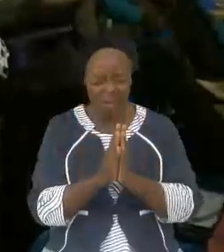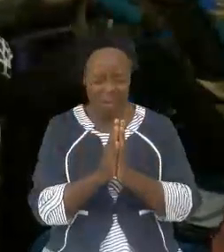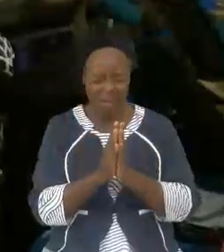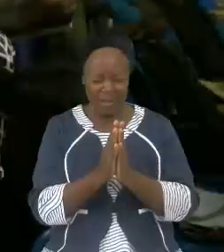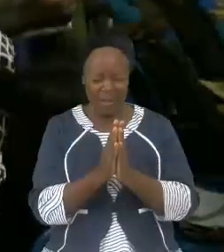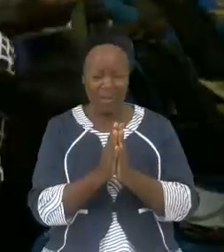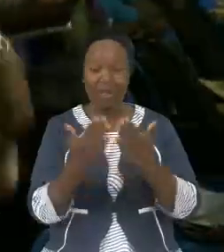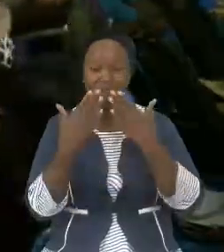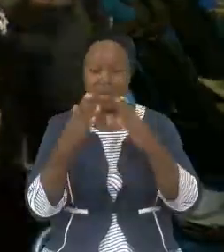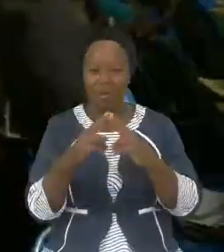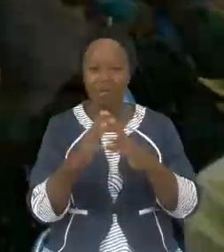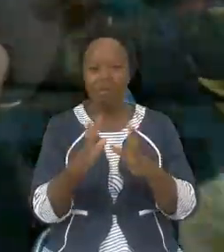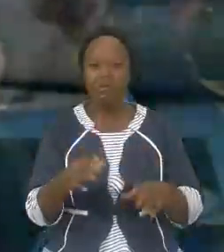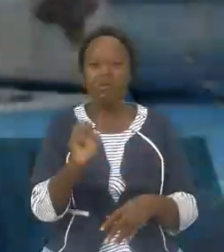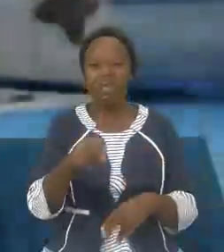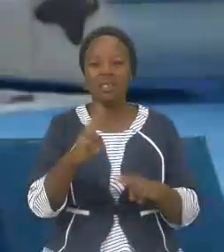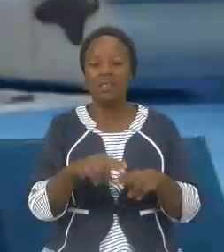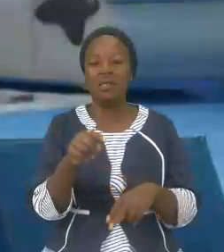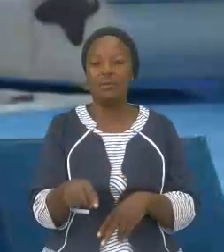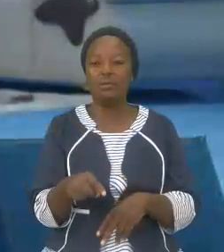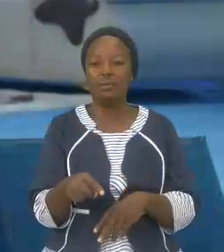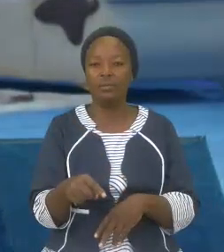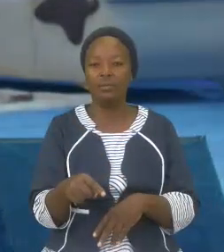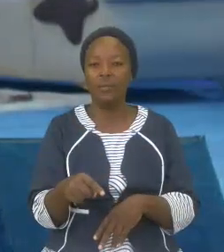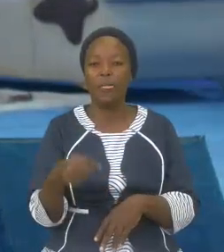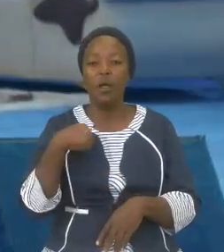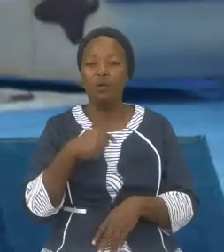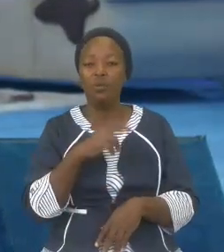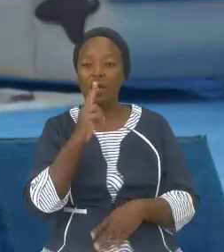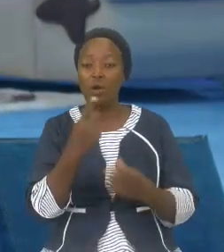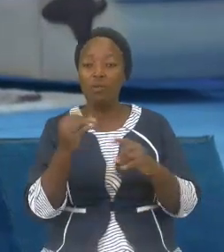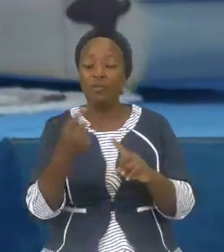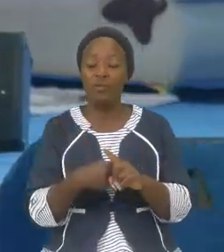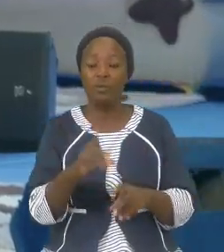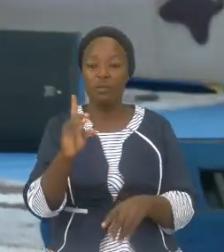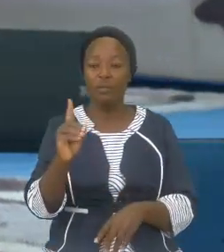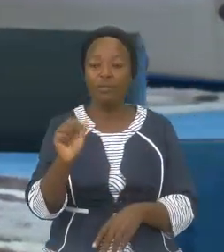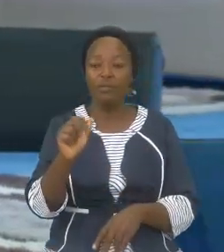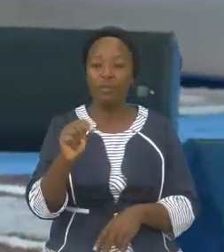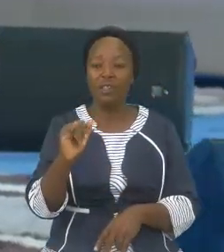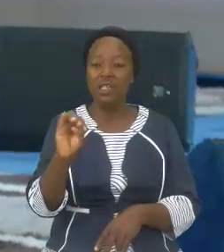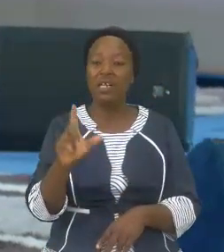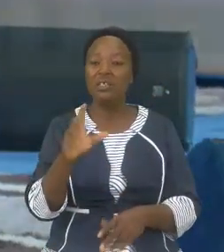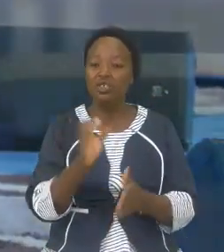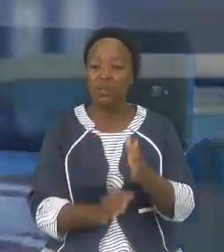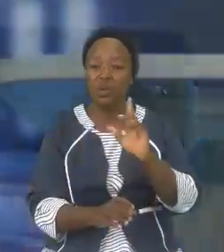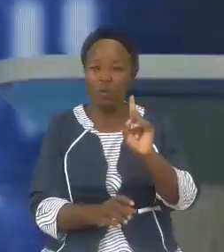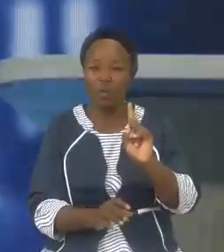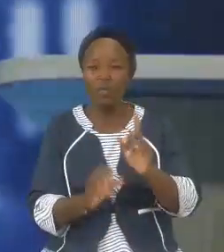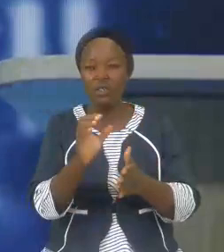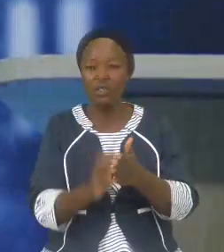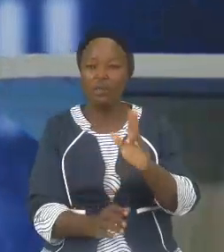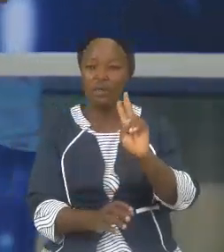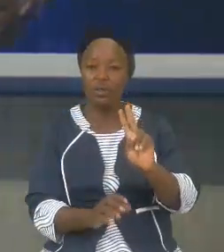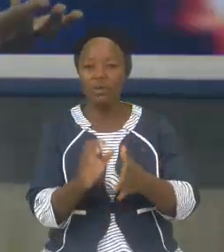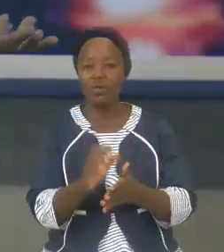Thank you very much. You can sit down. We're coming from Daniel chapter 1, chapter 2,